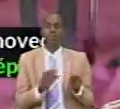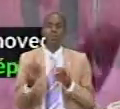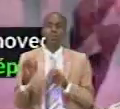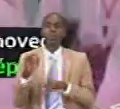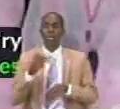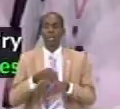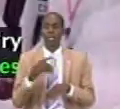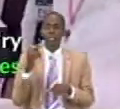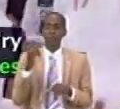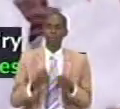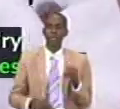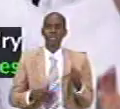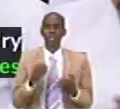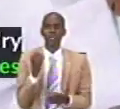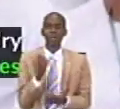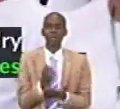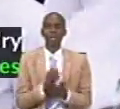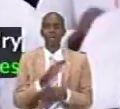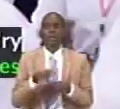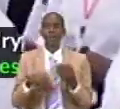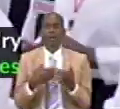came back